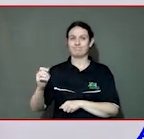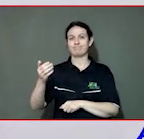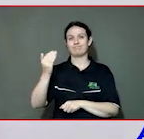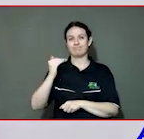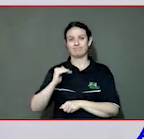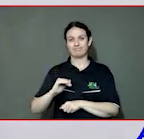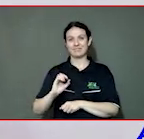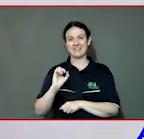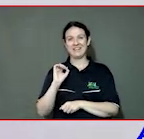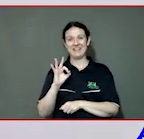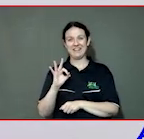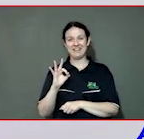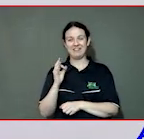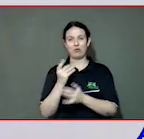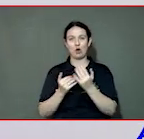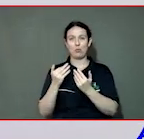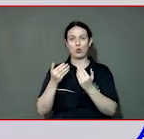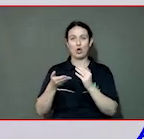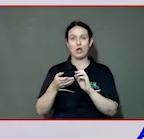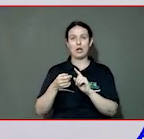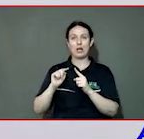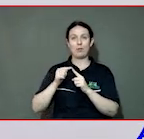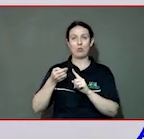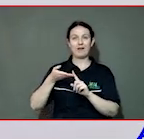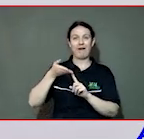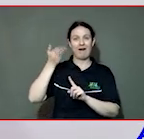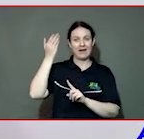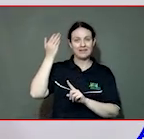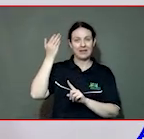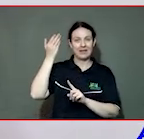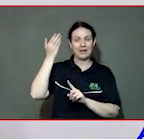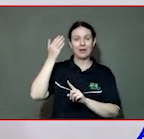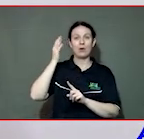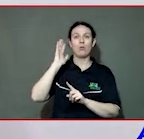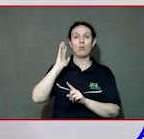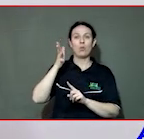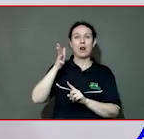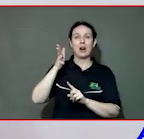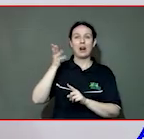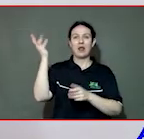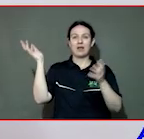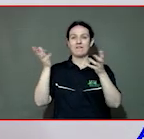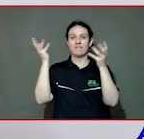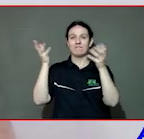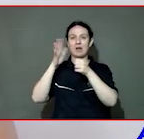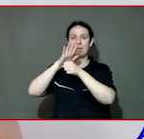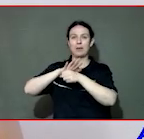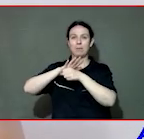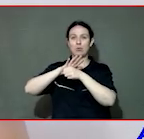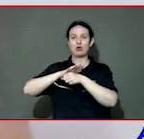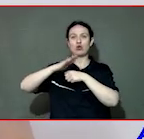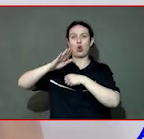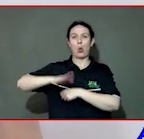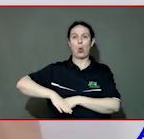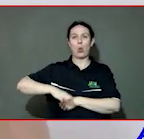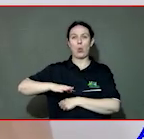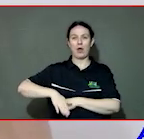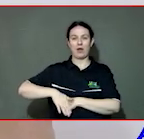say if it's a higher boiling point, it's going to be a lower vapor pressure.